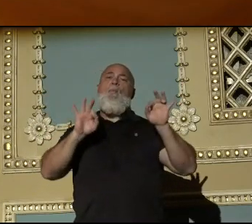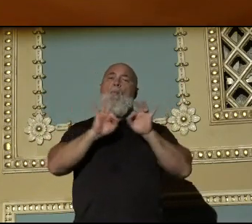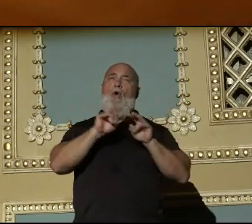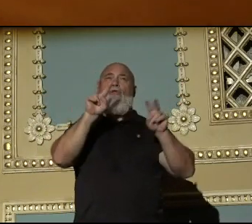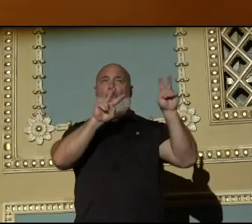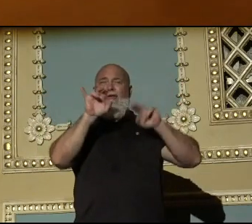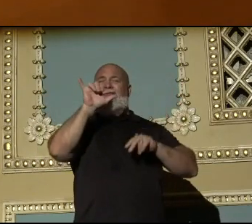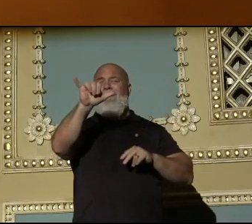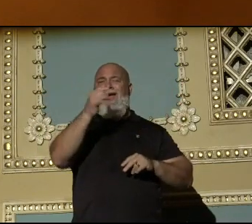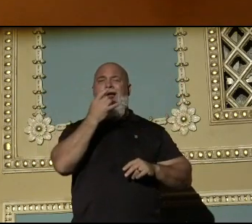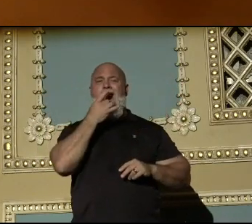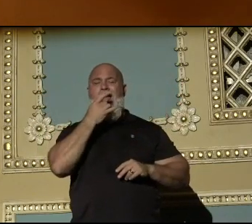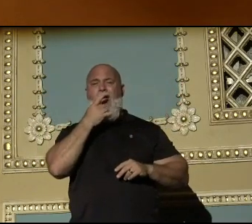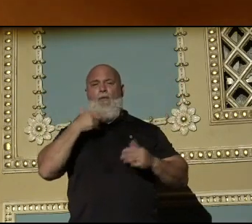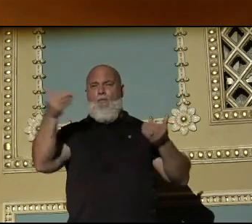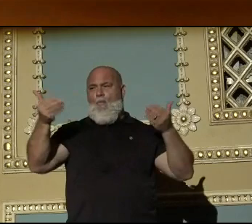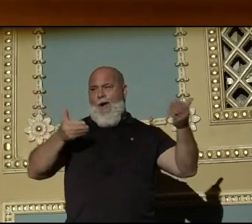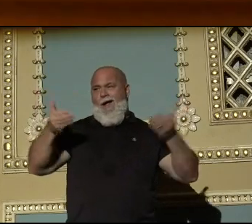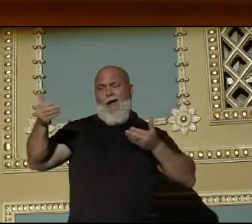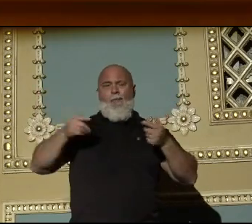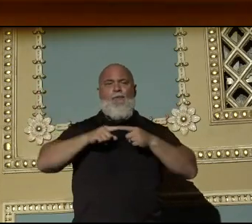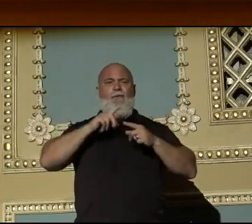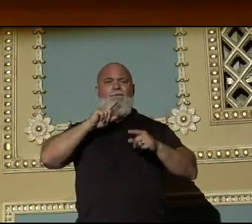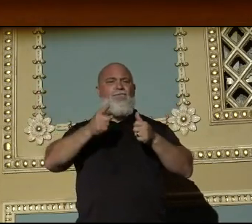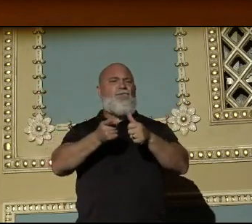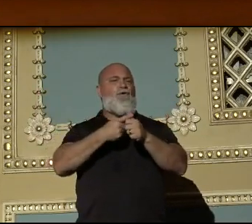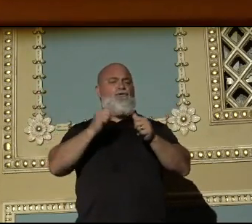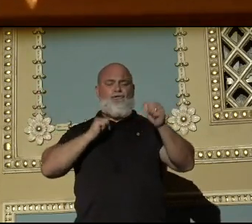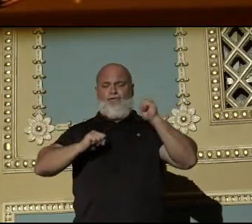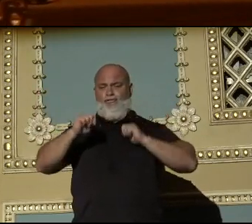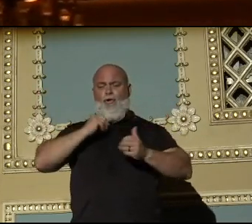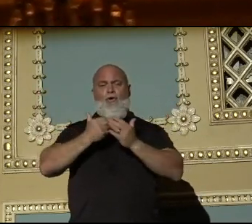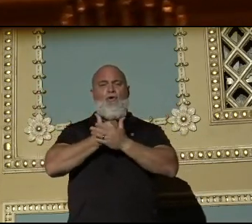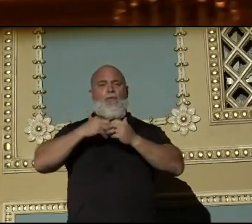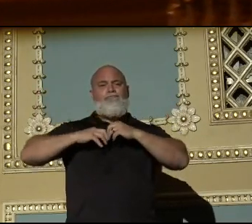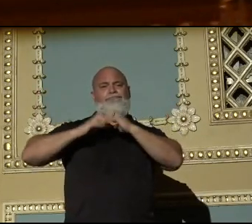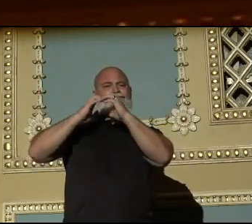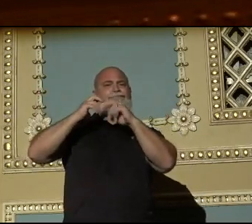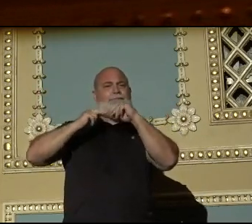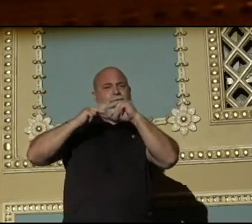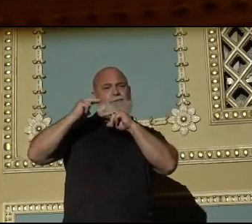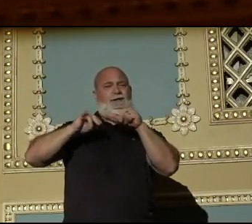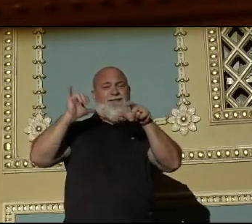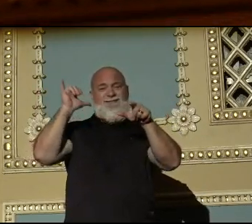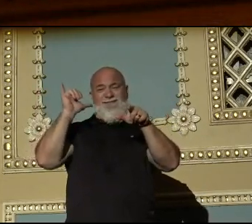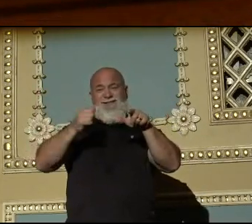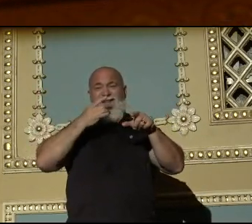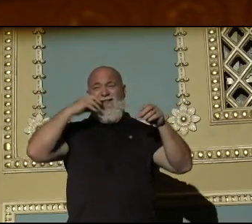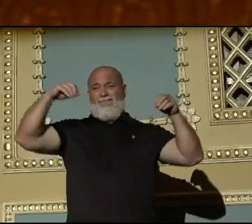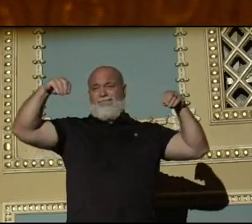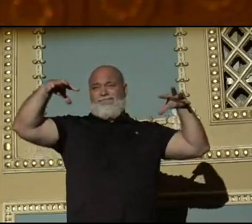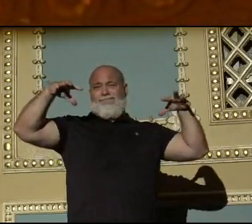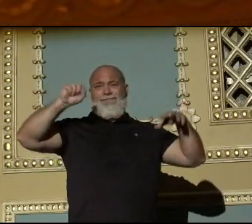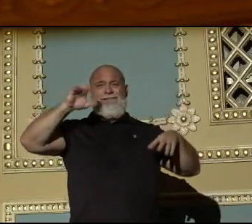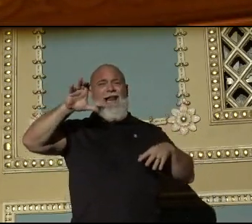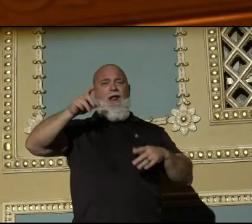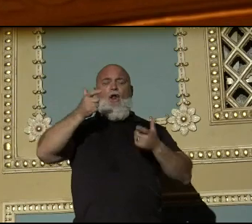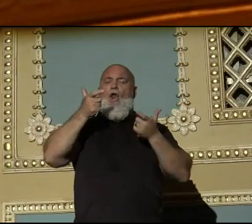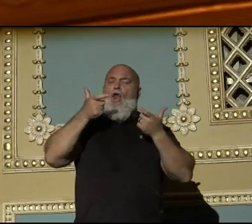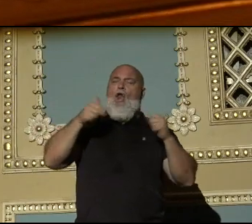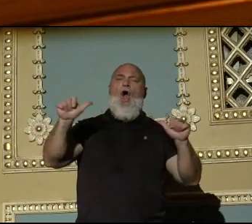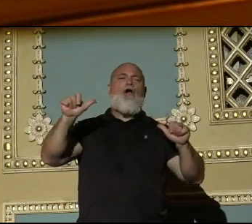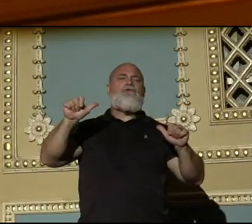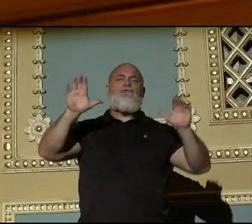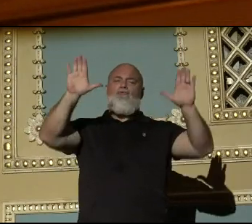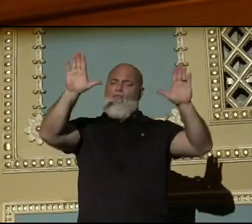As we welcome visitors to the very first show at the newly opened building, these lights would have illuminated St. Cloud's largest and grandest